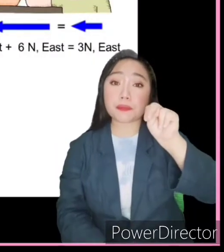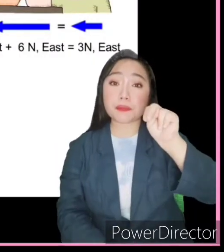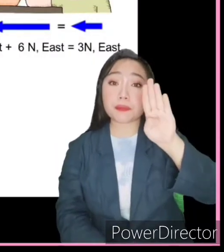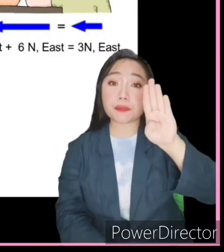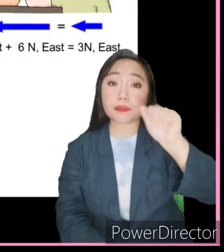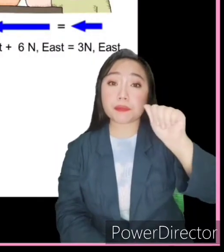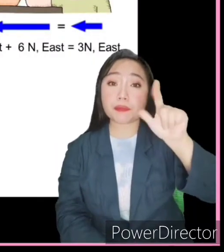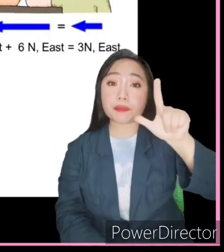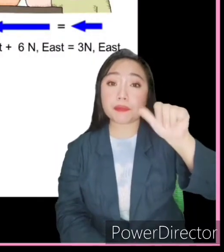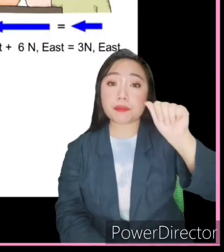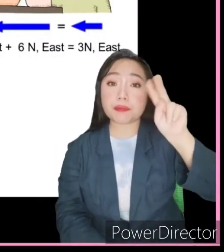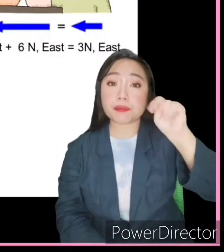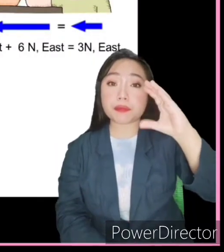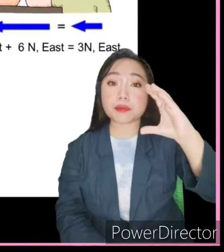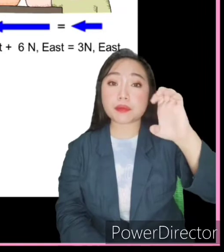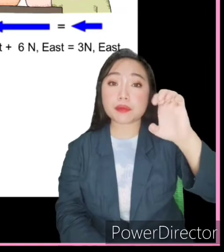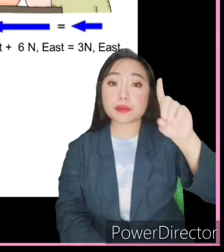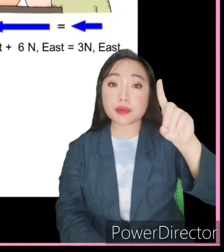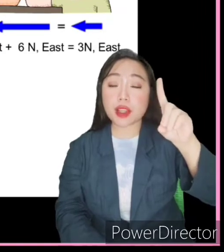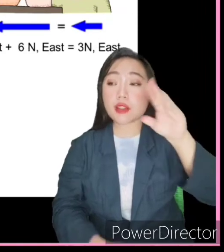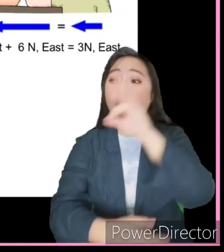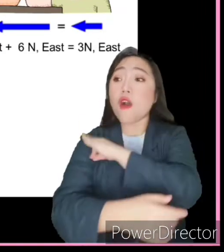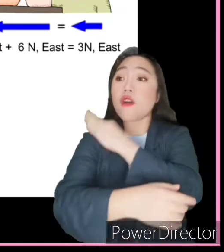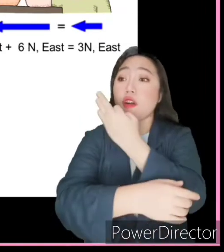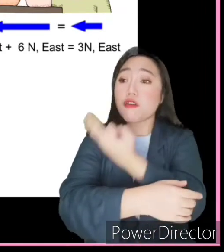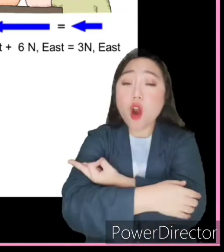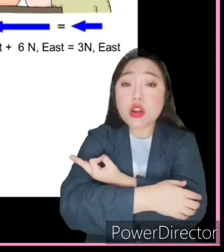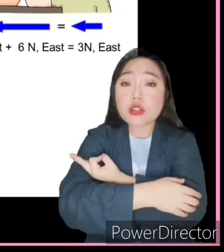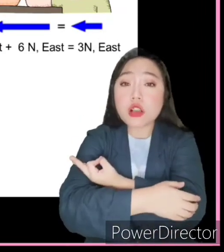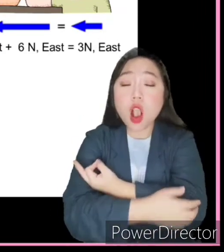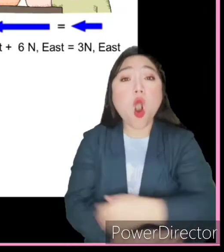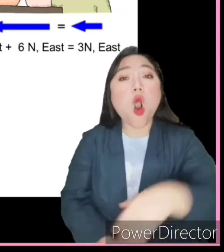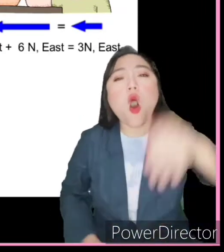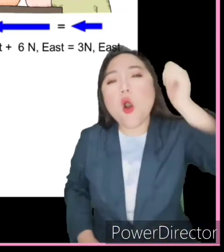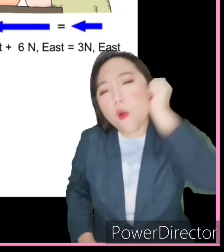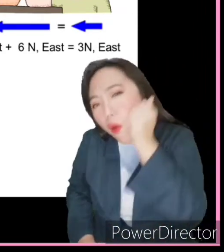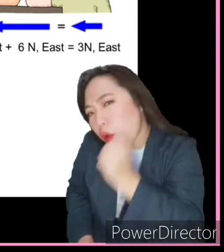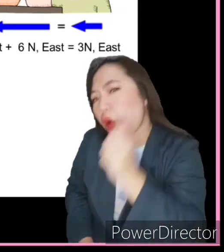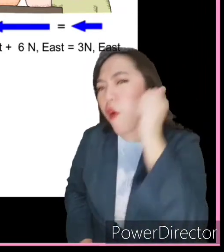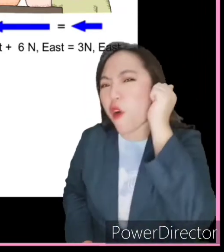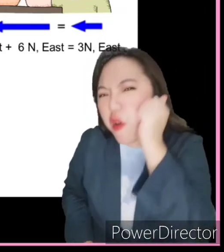And now when we talk about unbalanced forces,